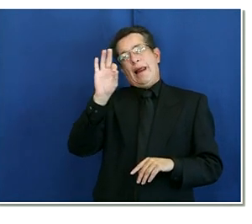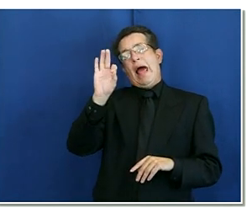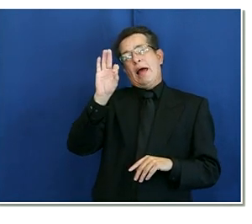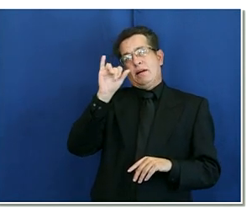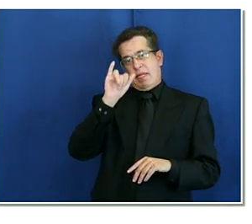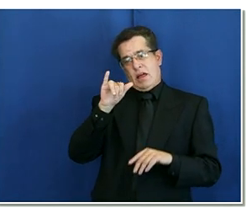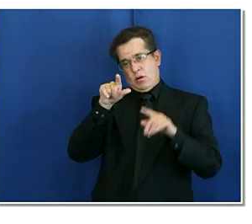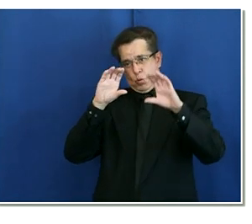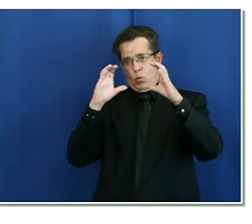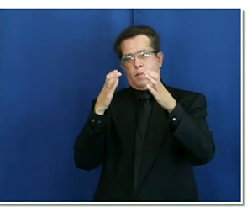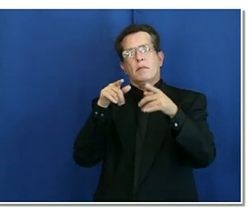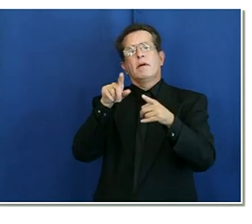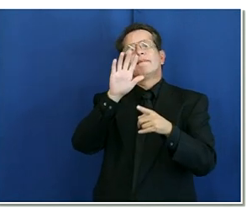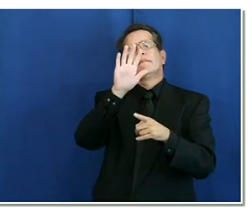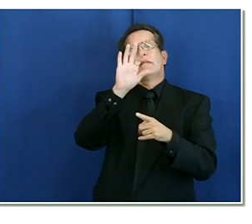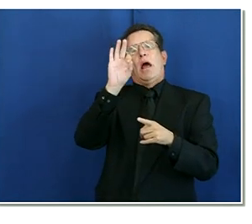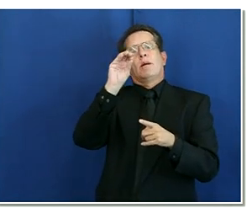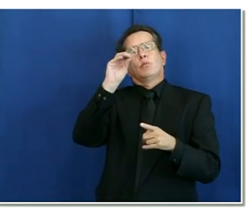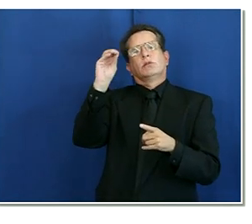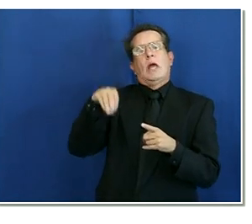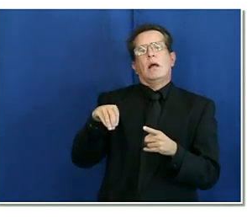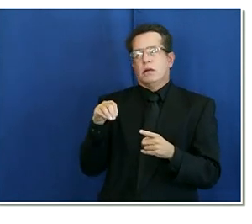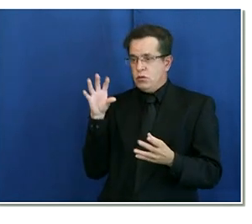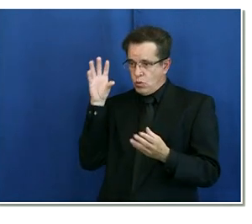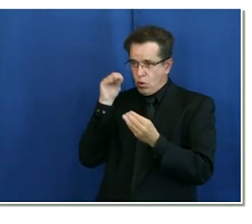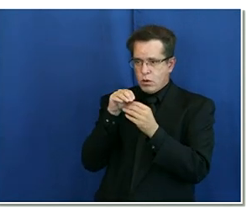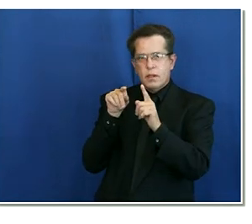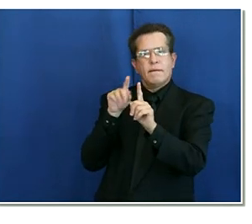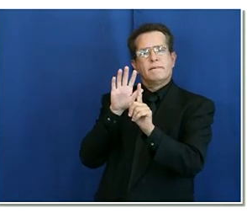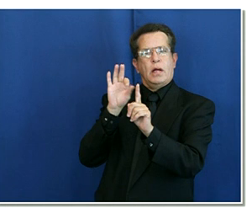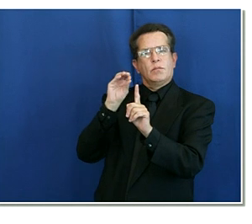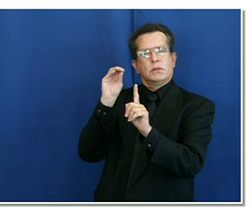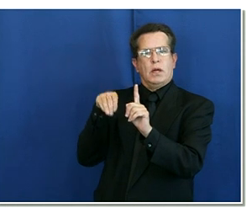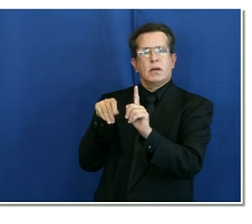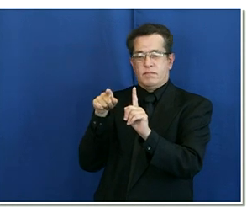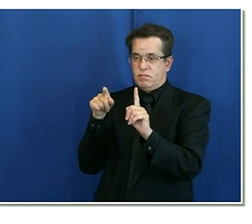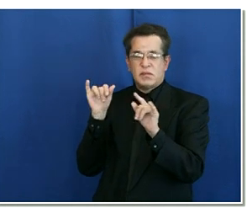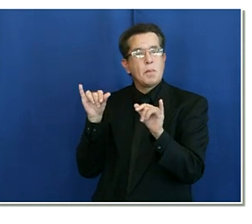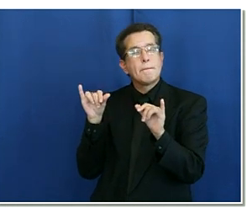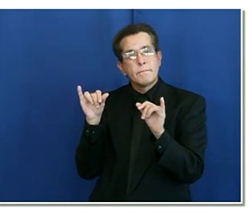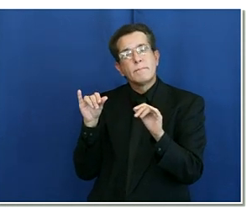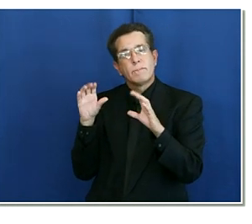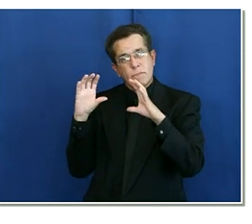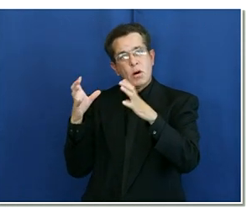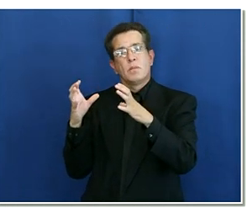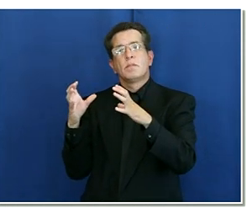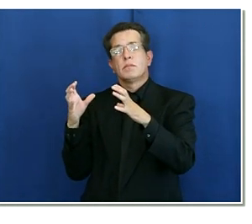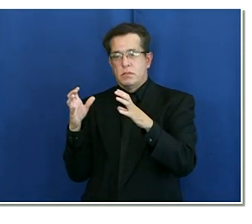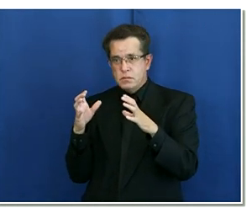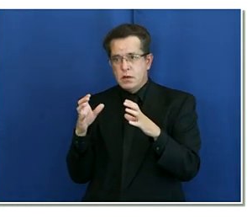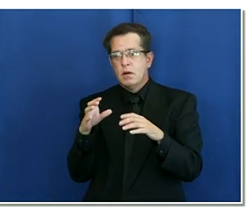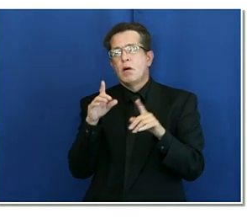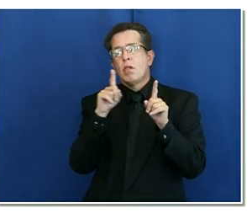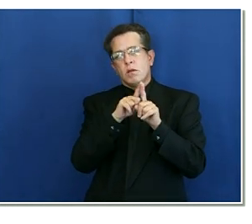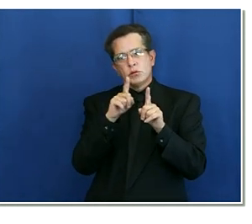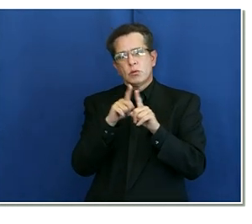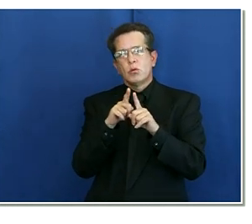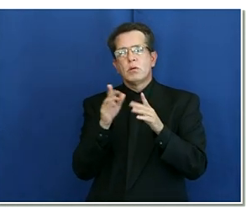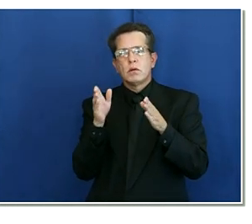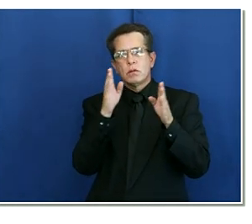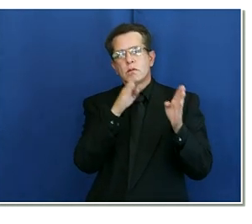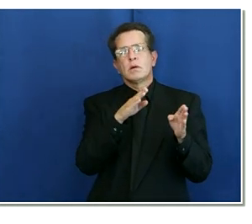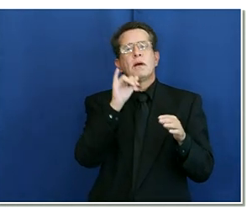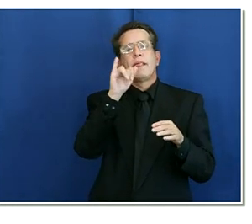age represent 59% of the total number of cases. That is unchanged. And also what is unchanged is